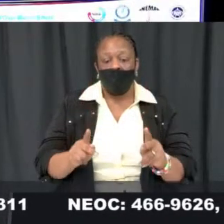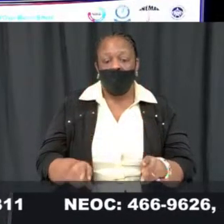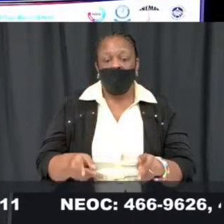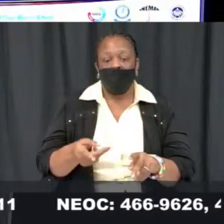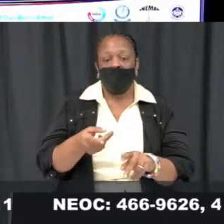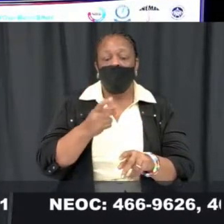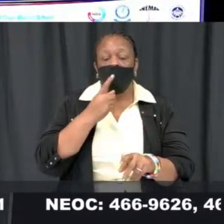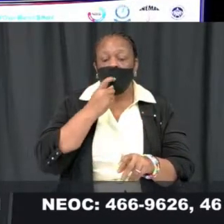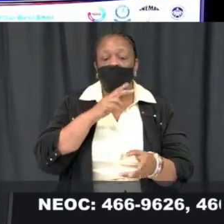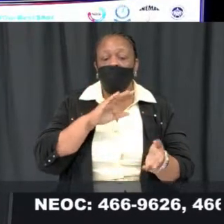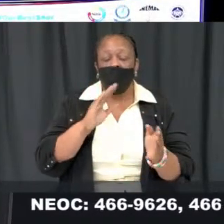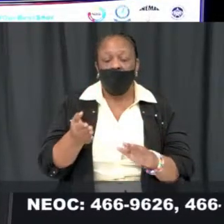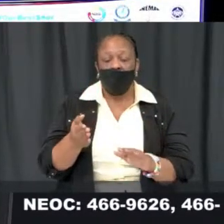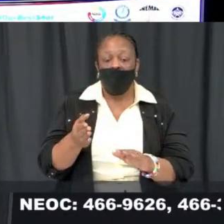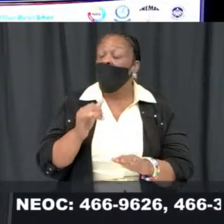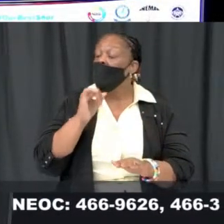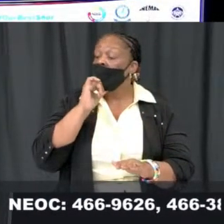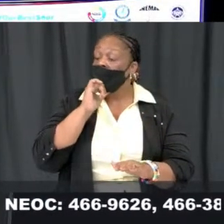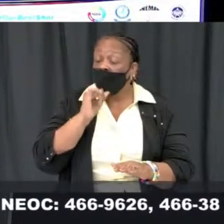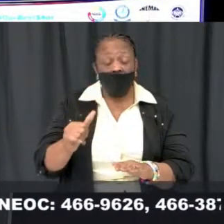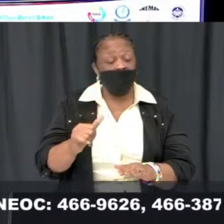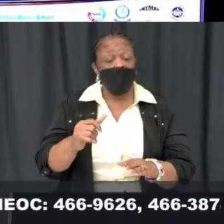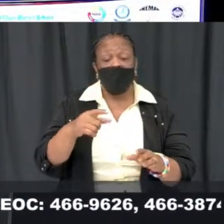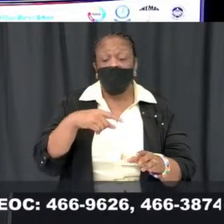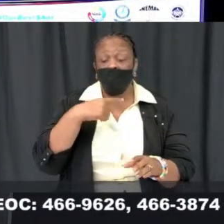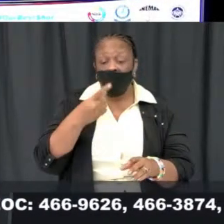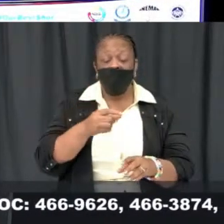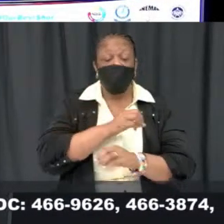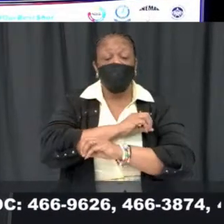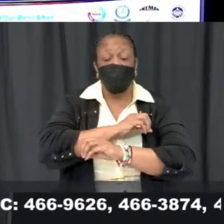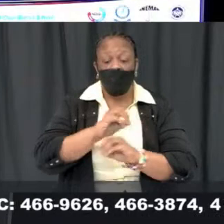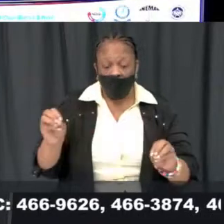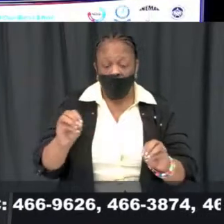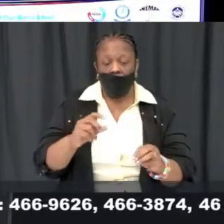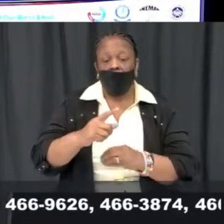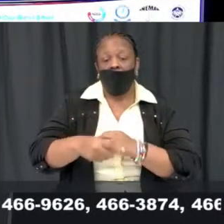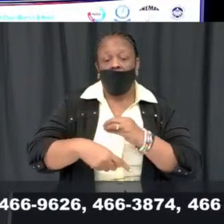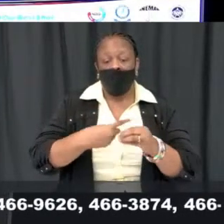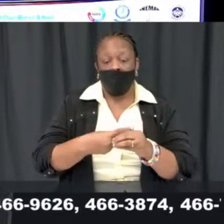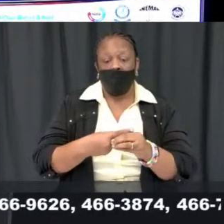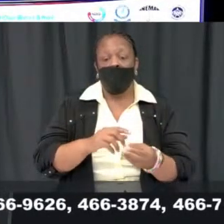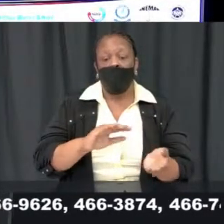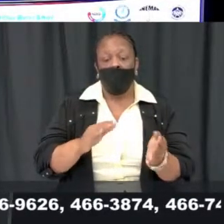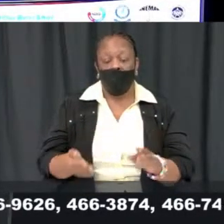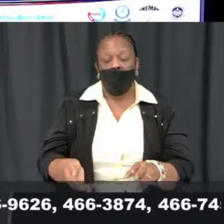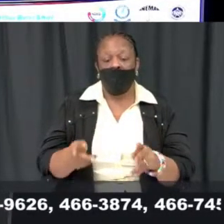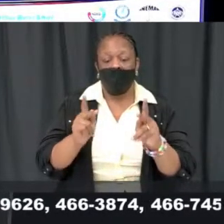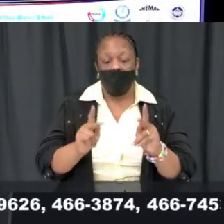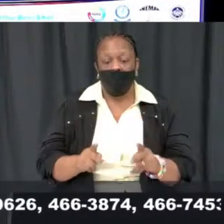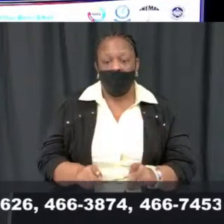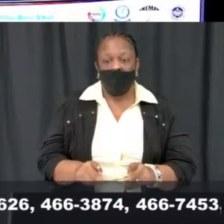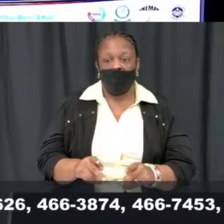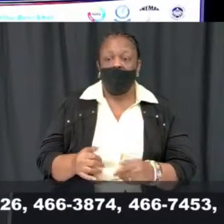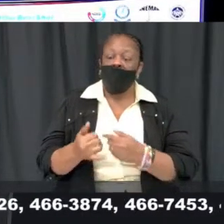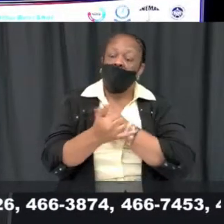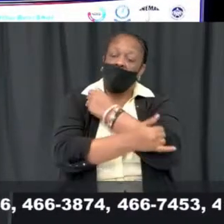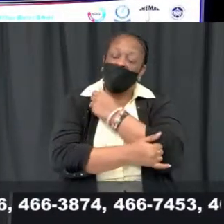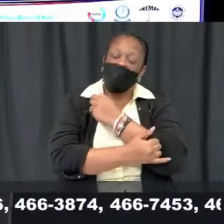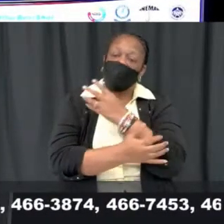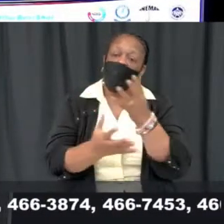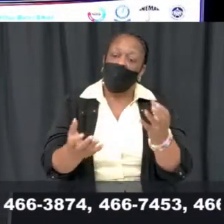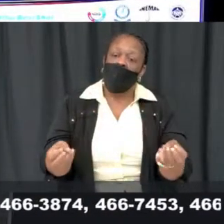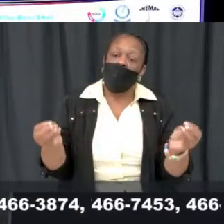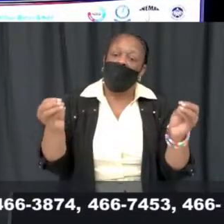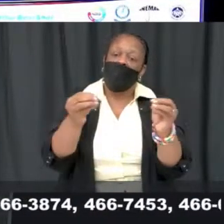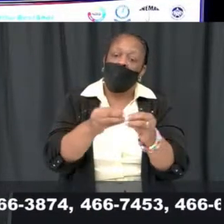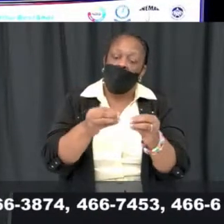understand that the country at some point in time would like more information as regards to